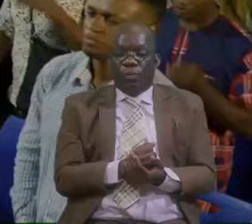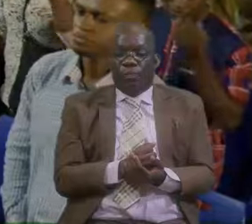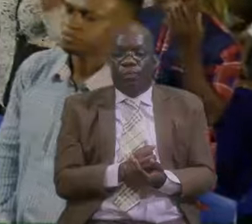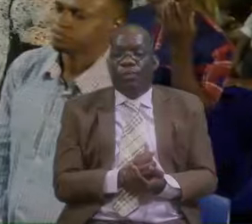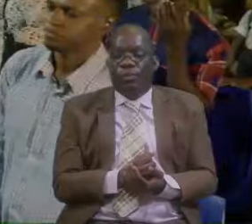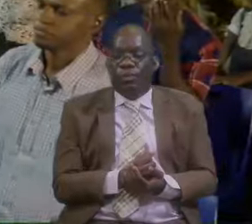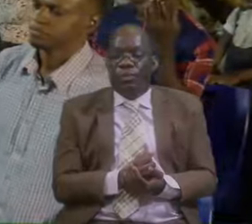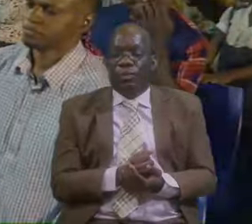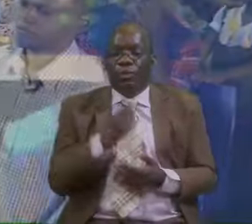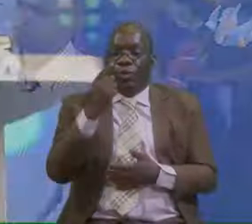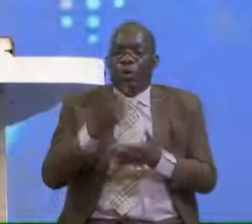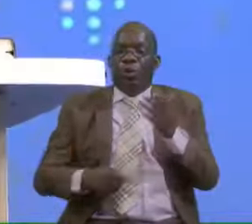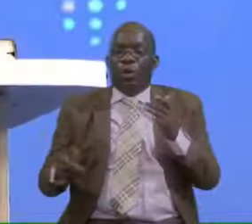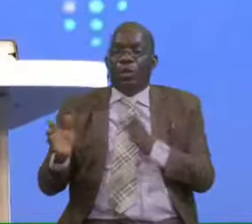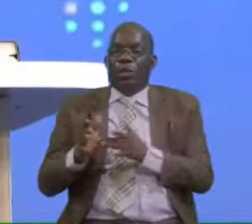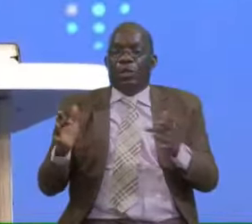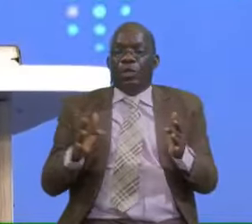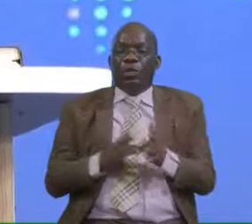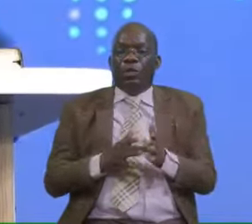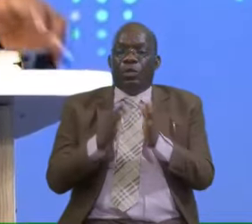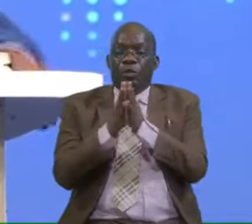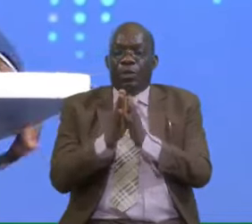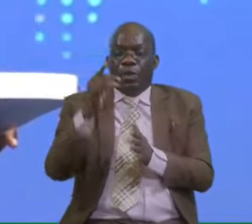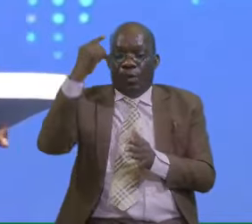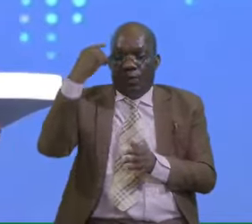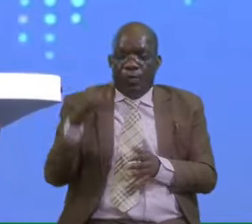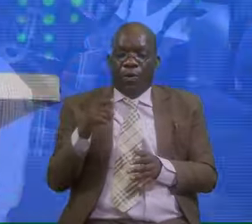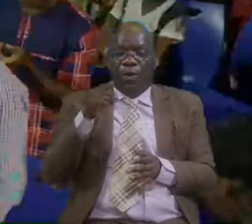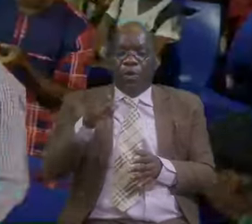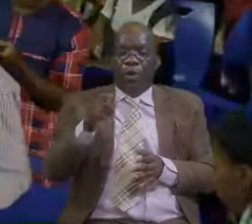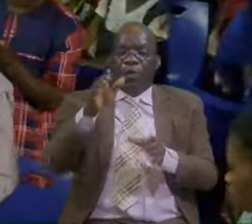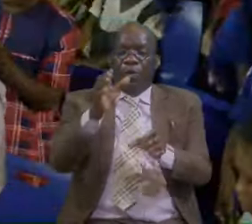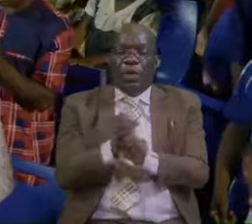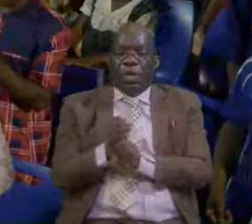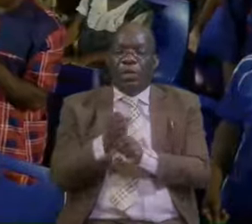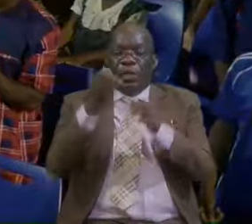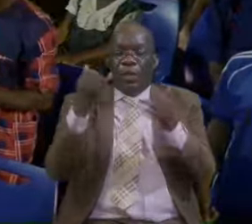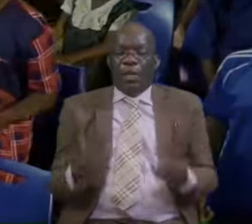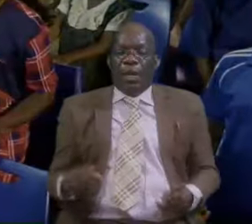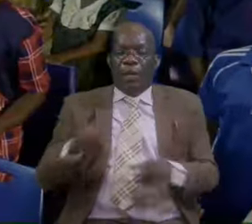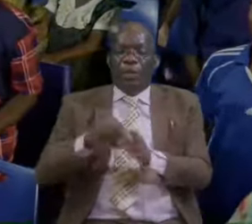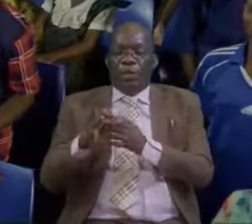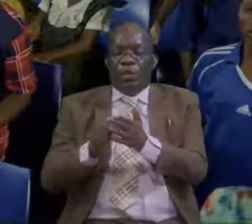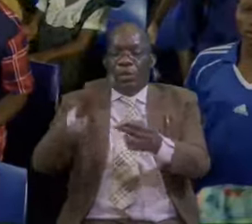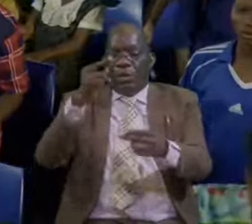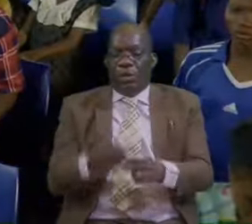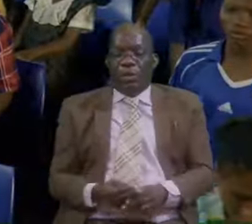What Jesus prayed for, you receive right now.